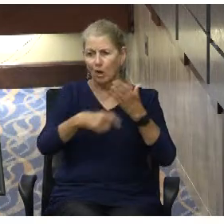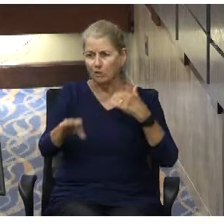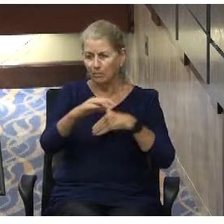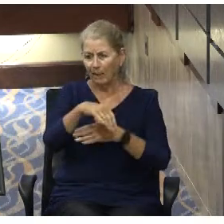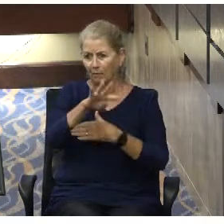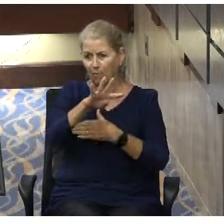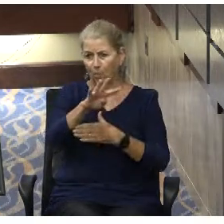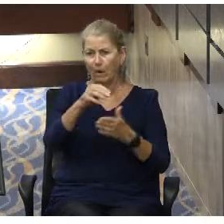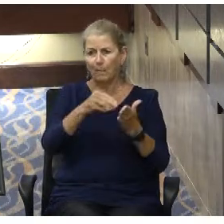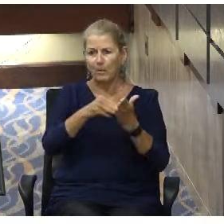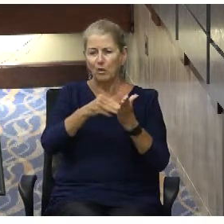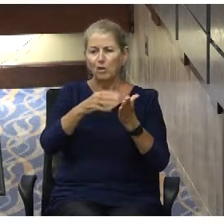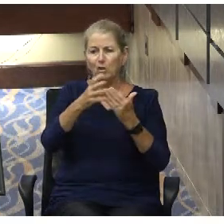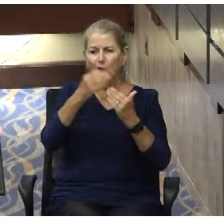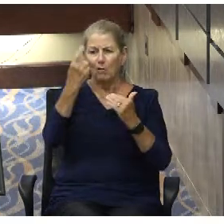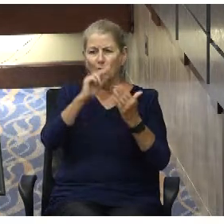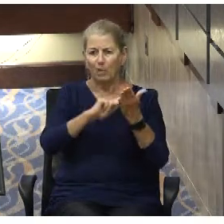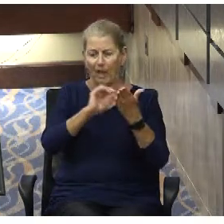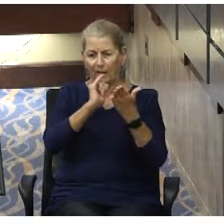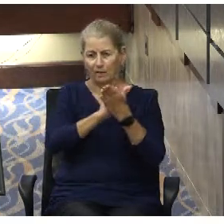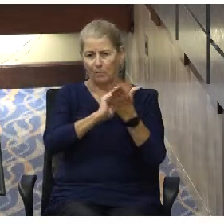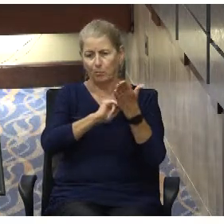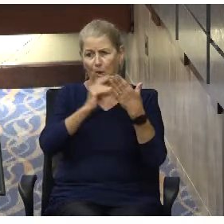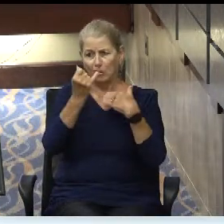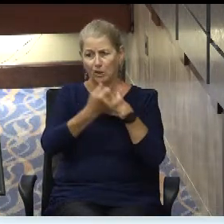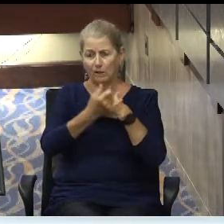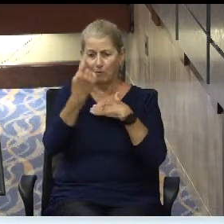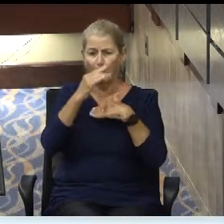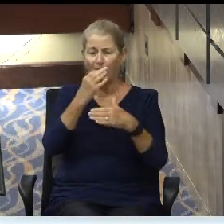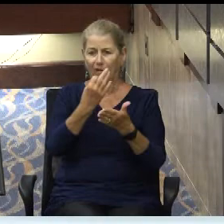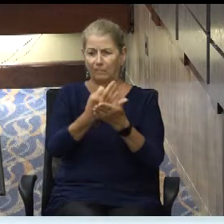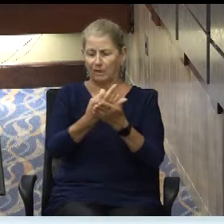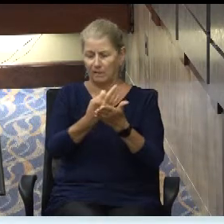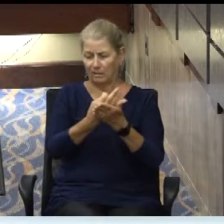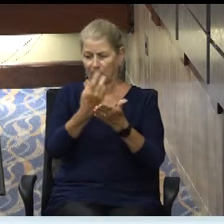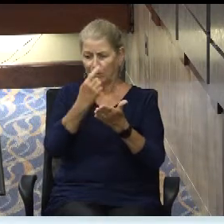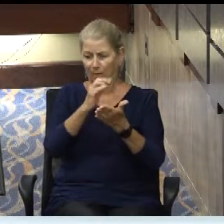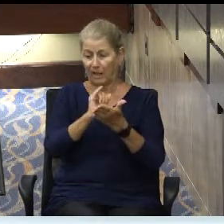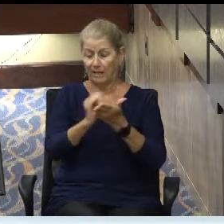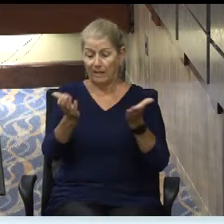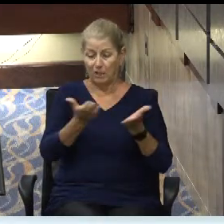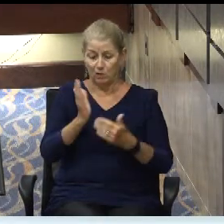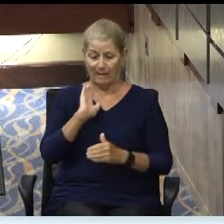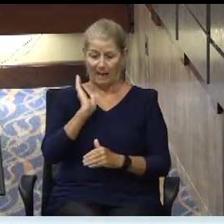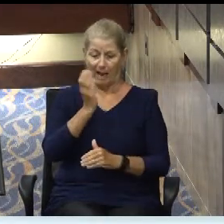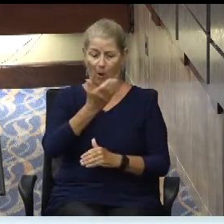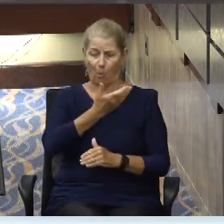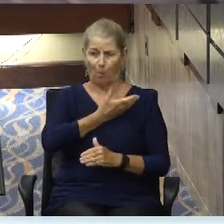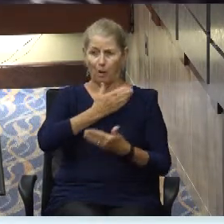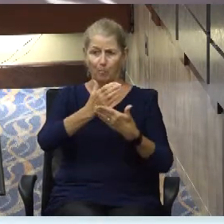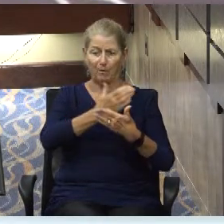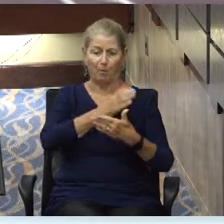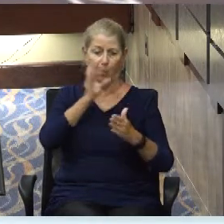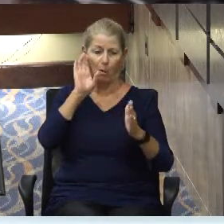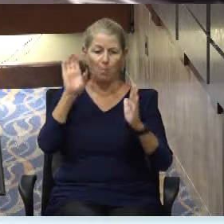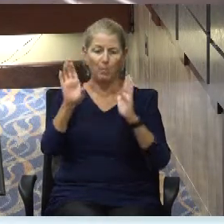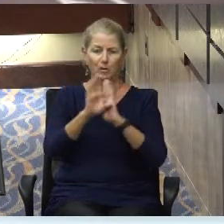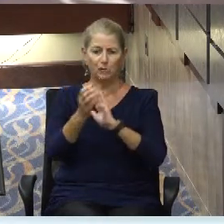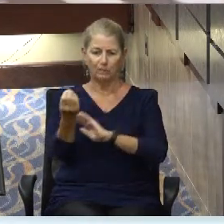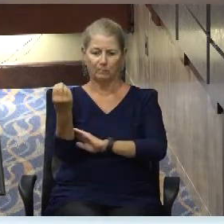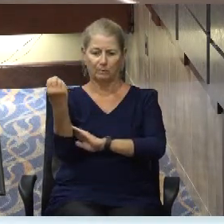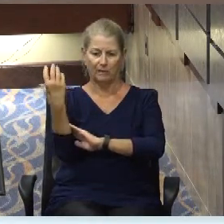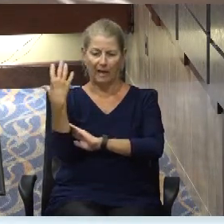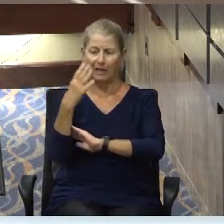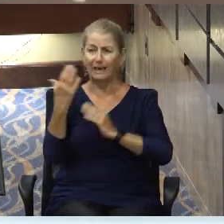for that project with a variety of funding sources. So here's our before picture,